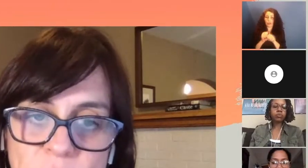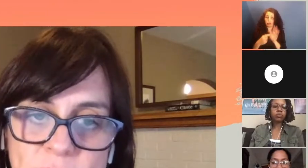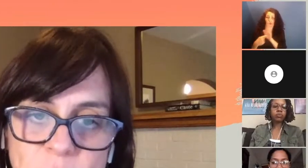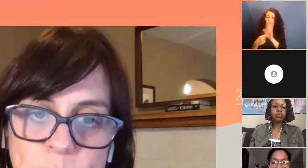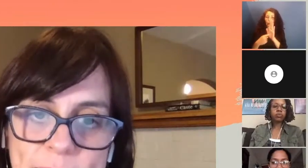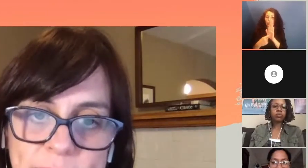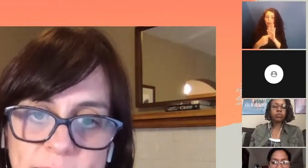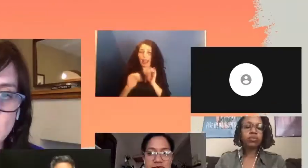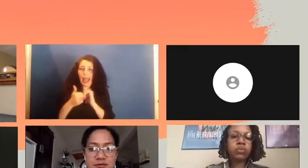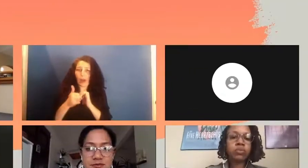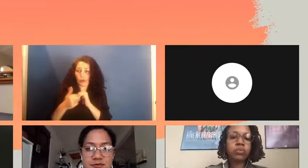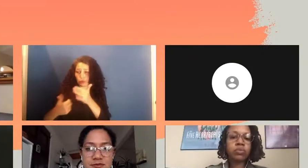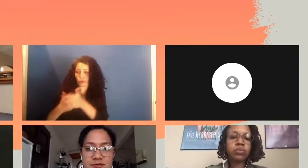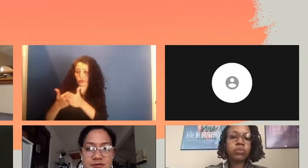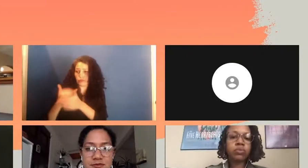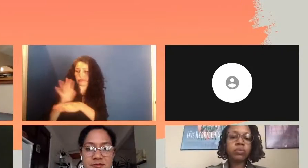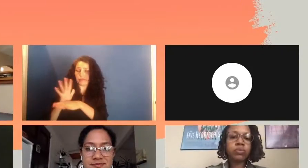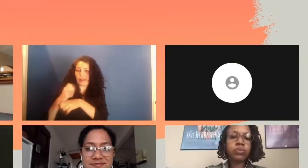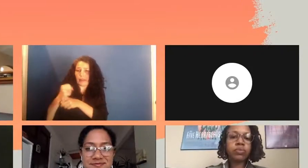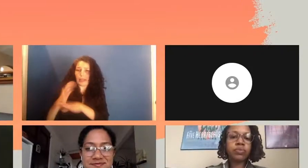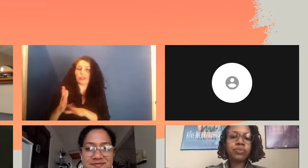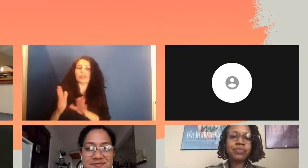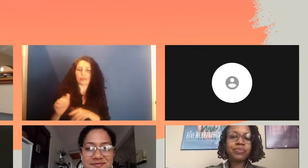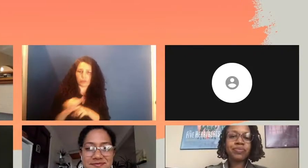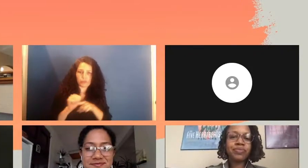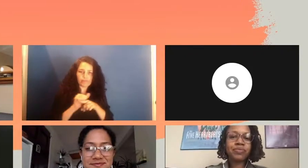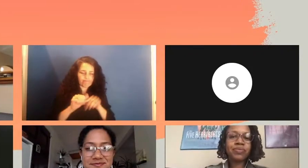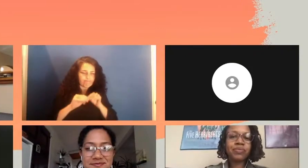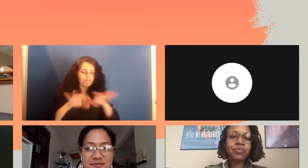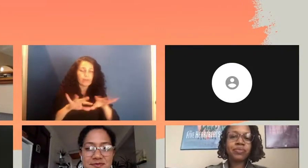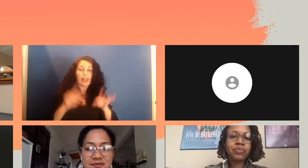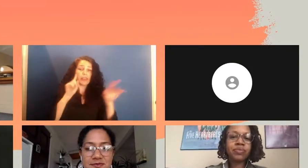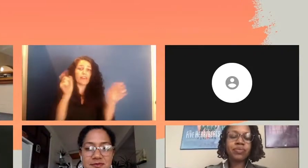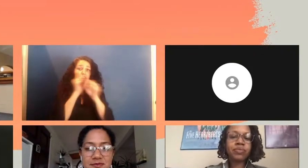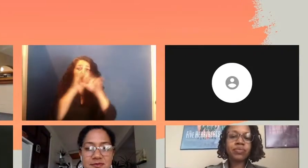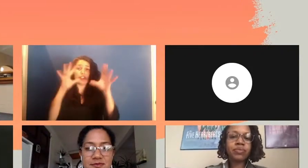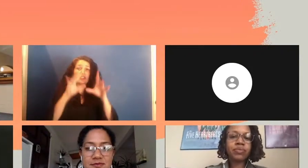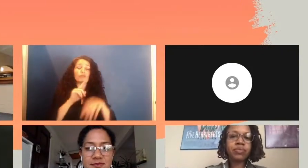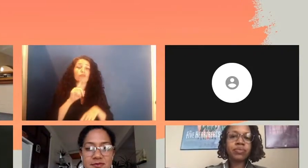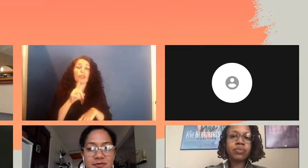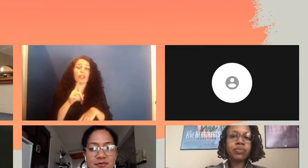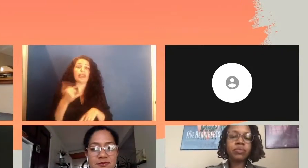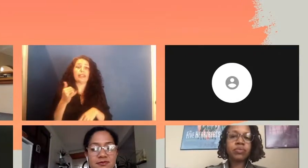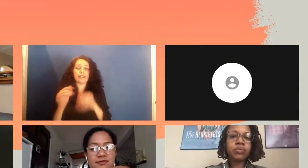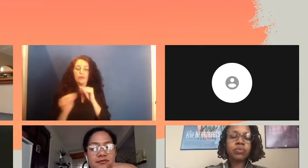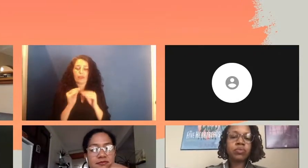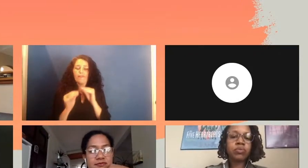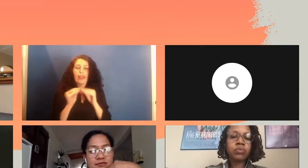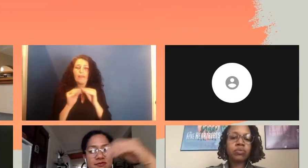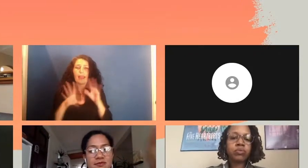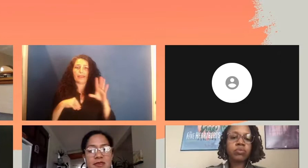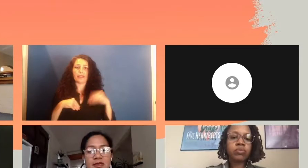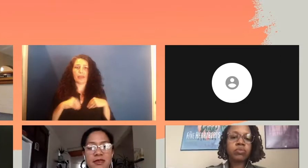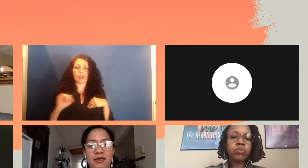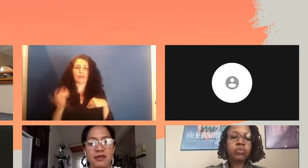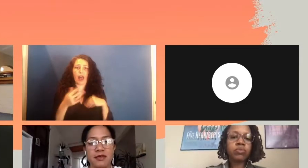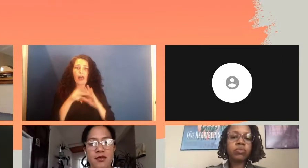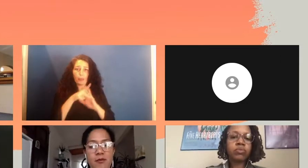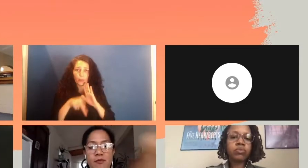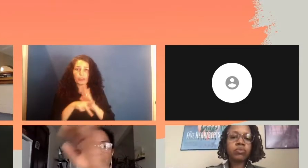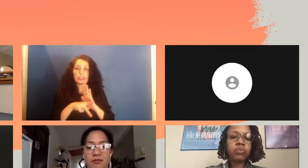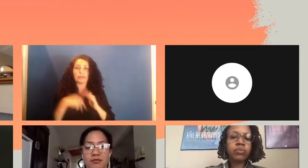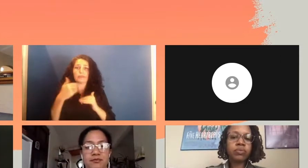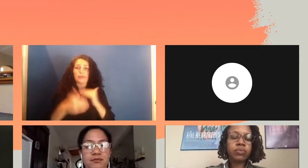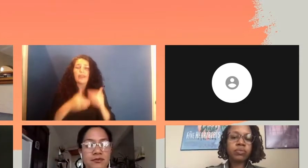these values into practice. The vision for this group is ultimately the refinement and adoption of those principles throughout